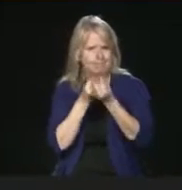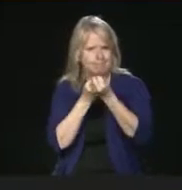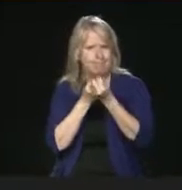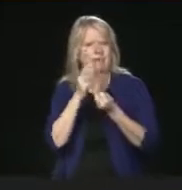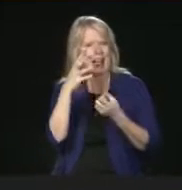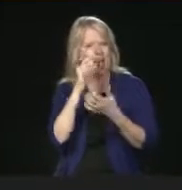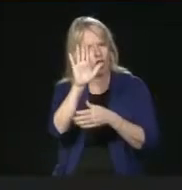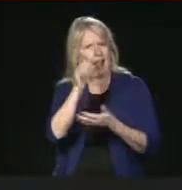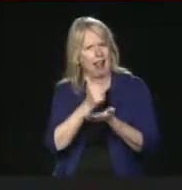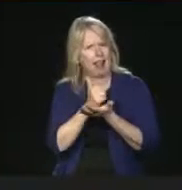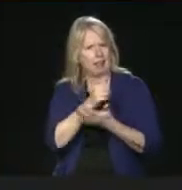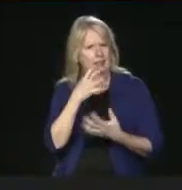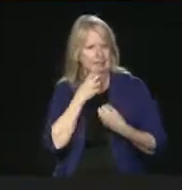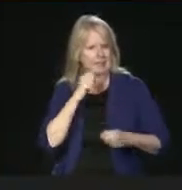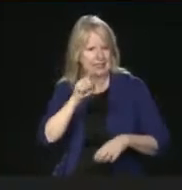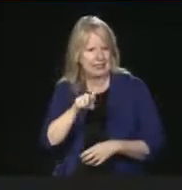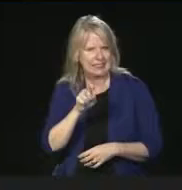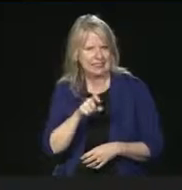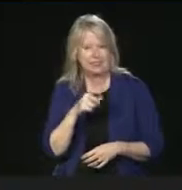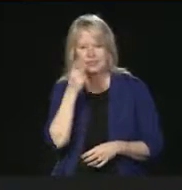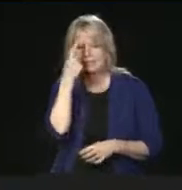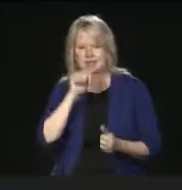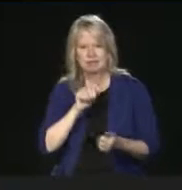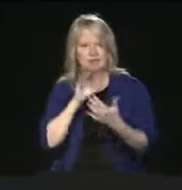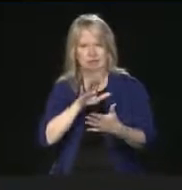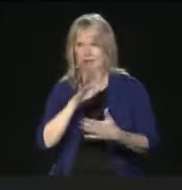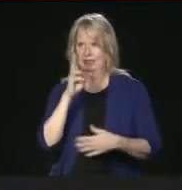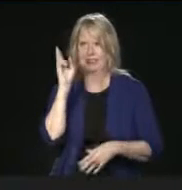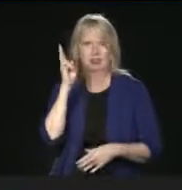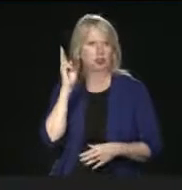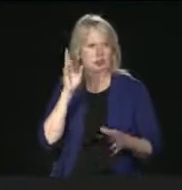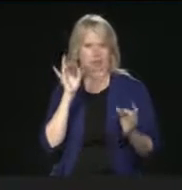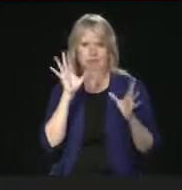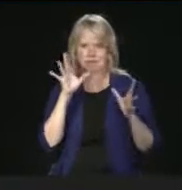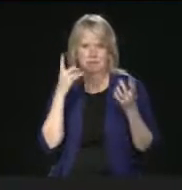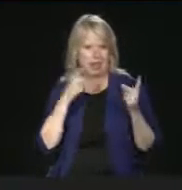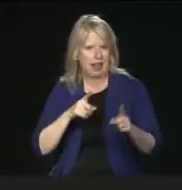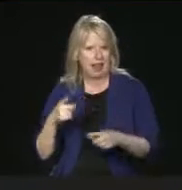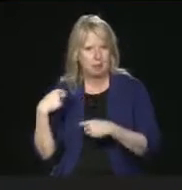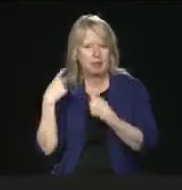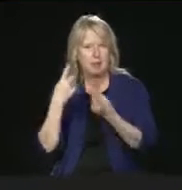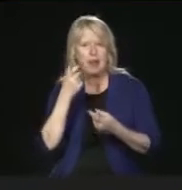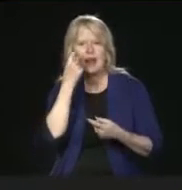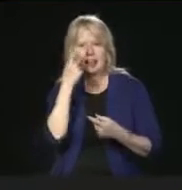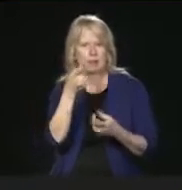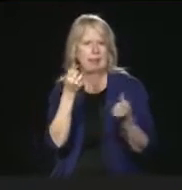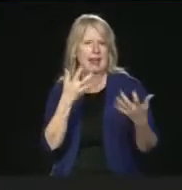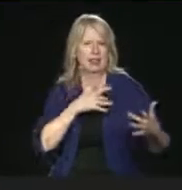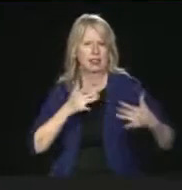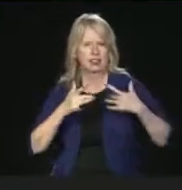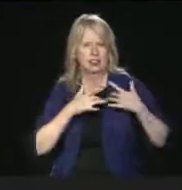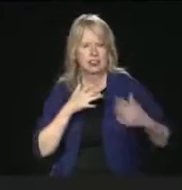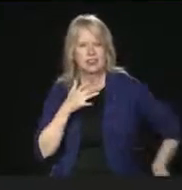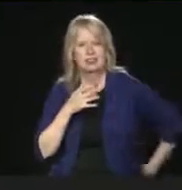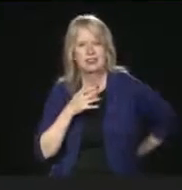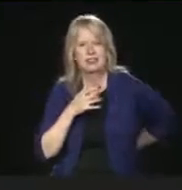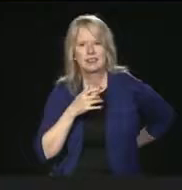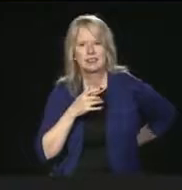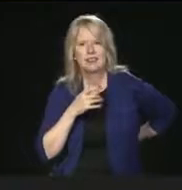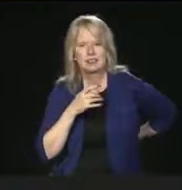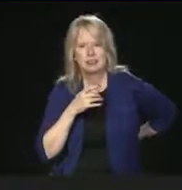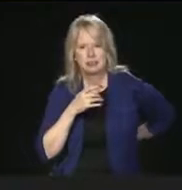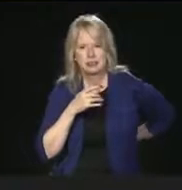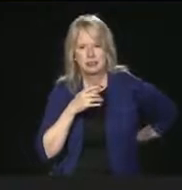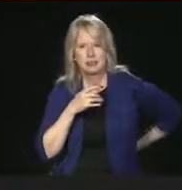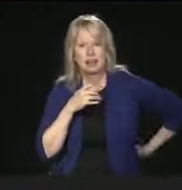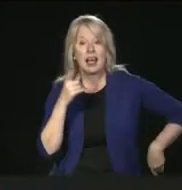We are facing an unprecedented situation, and I know that many people are worried. When you call Service Canada and cannot speak to